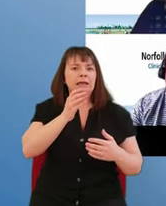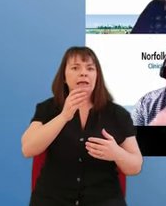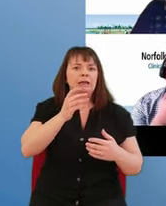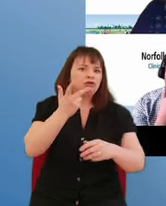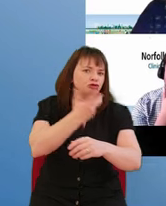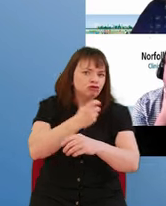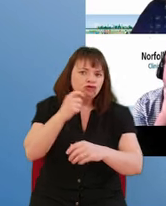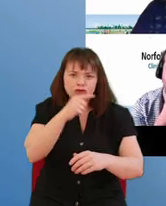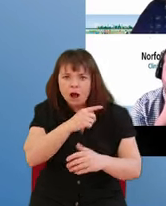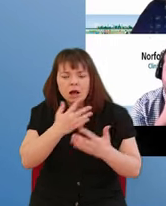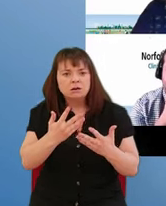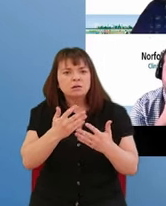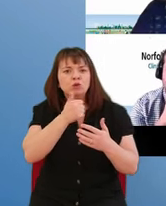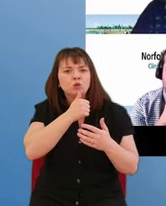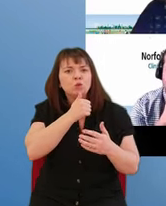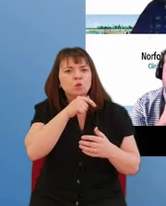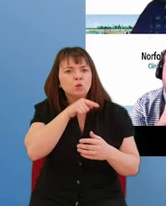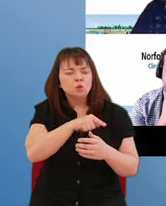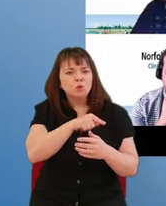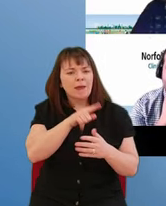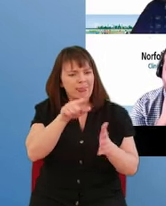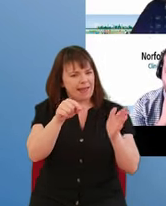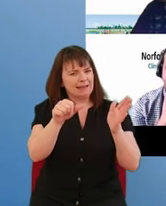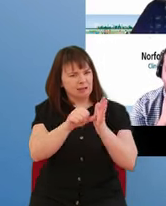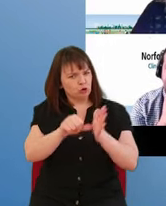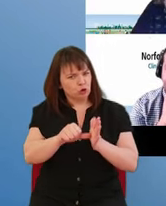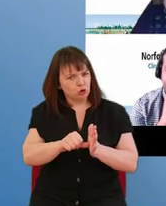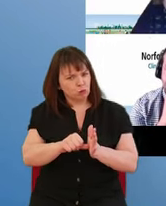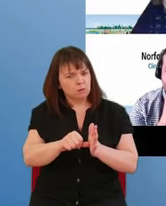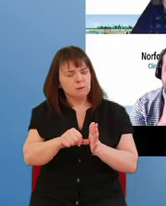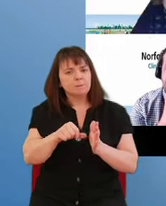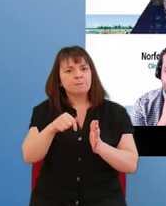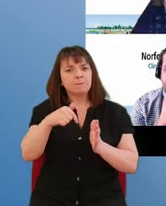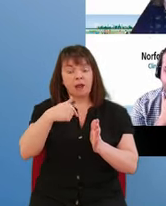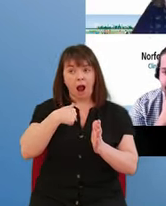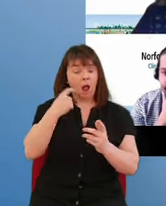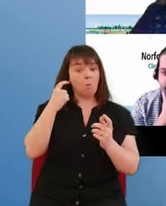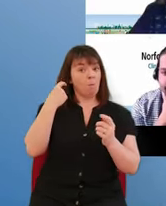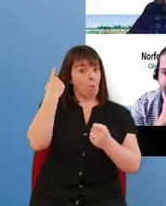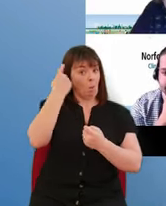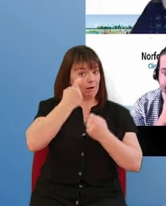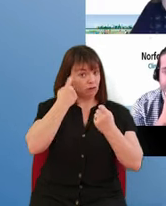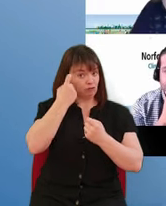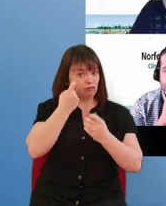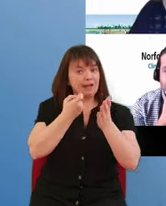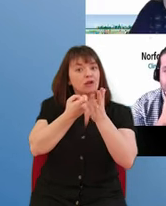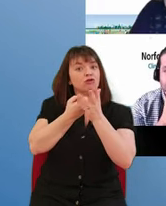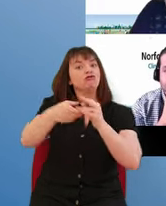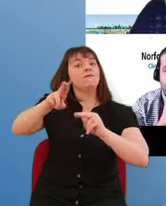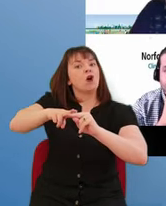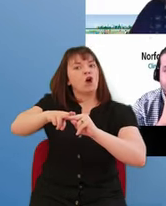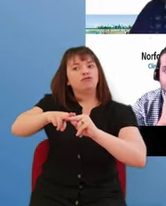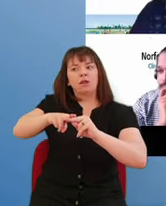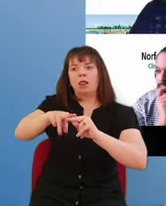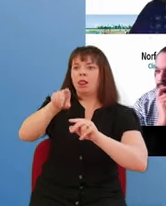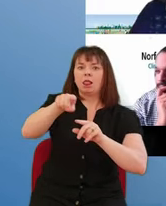and get their check and then they can actually then progress on to treatment. Because what I was thinking was the thing that was missing in your comms bit